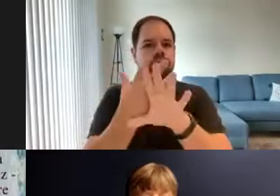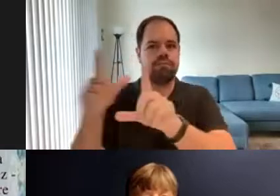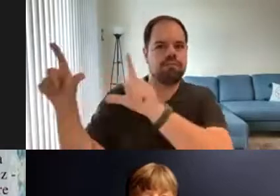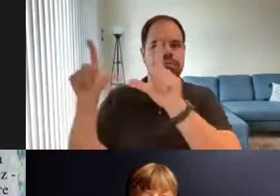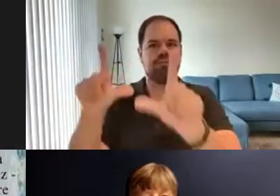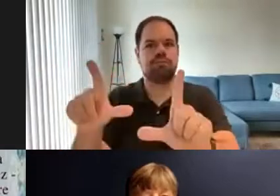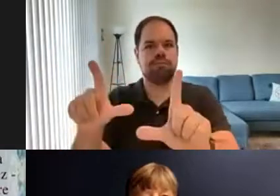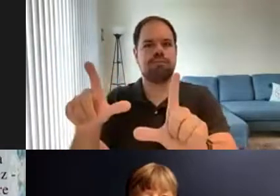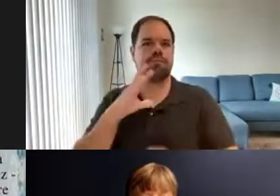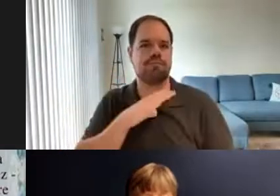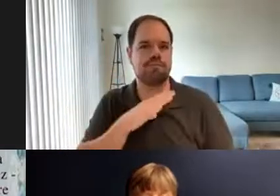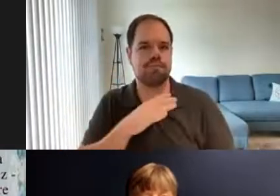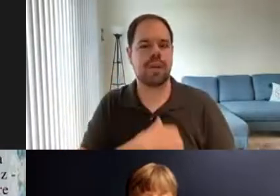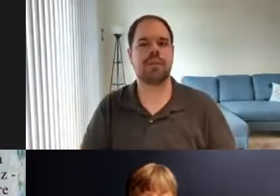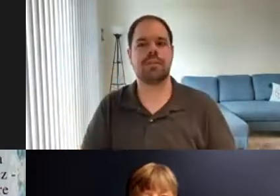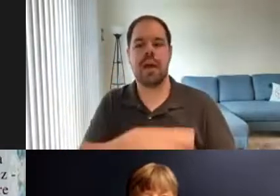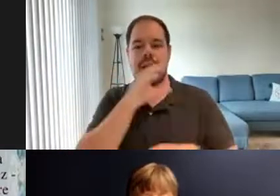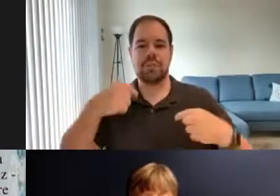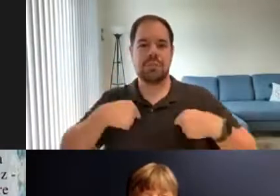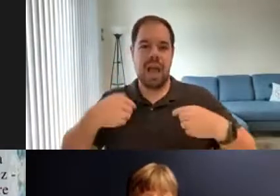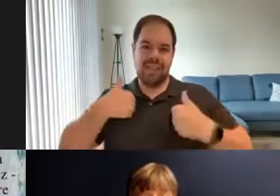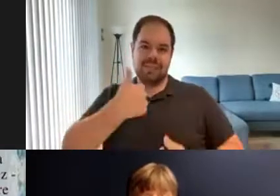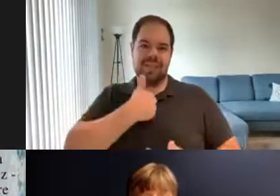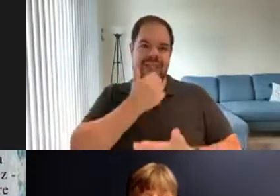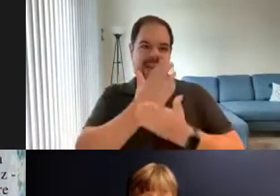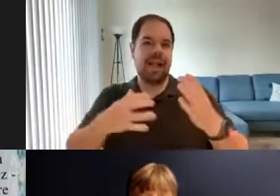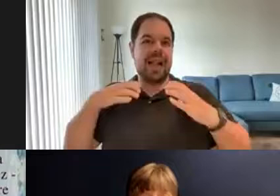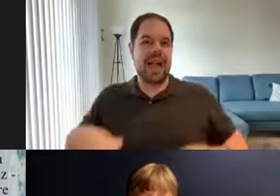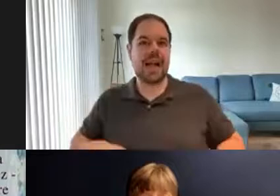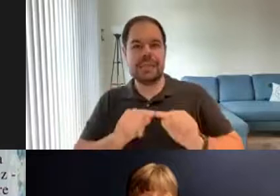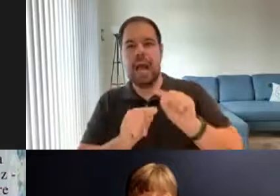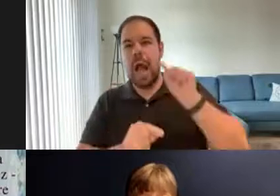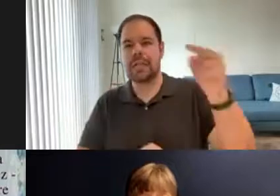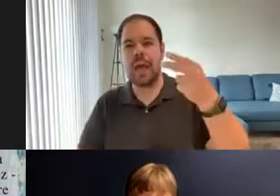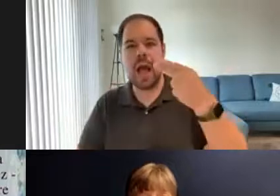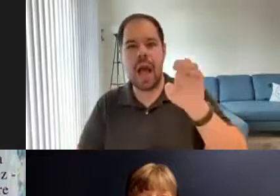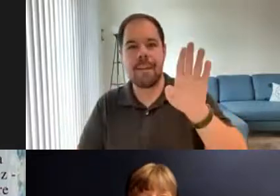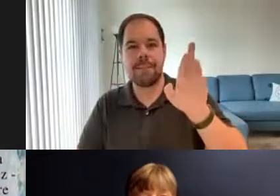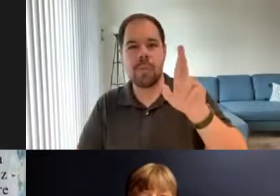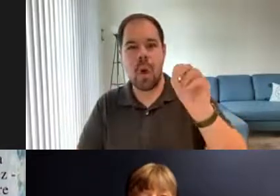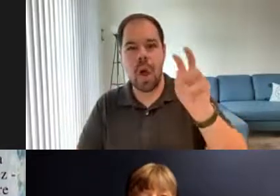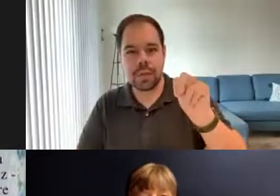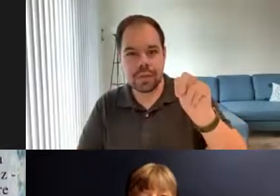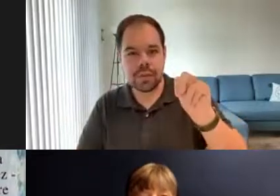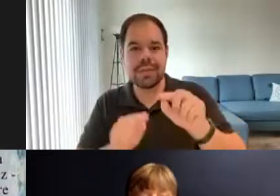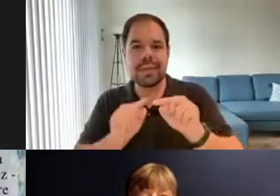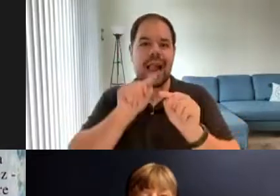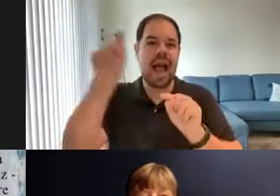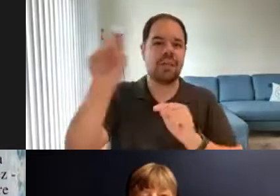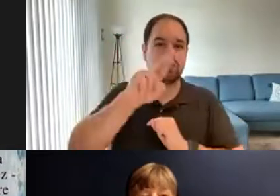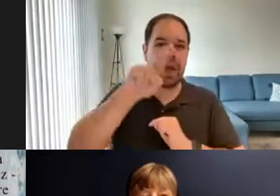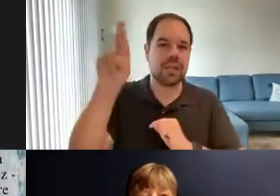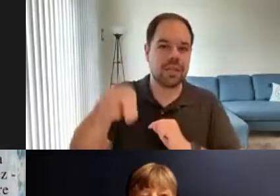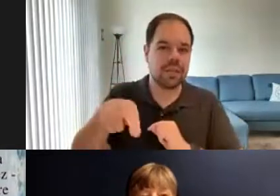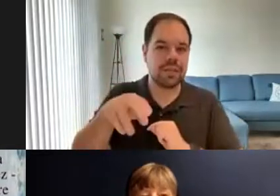limited. They may go ahead and want to have a telehealth appointment because an interpreter is available. I have some clients who live way up